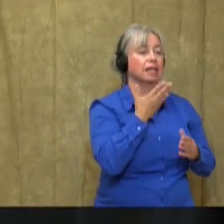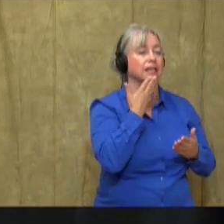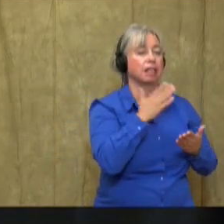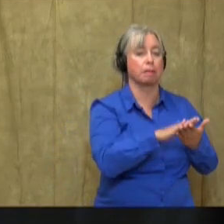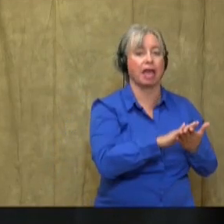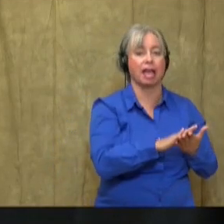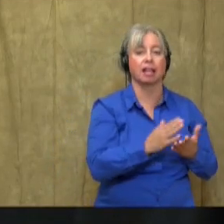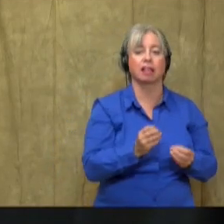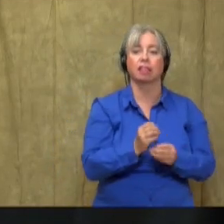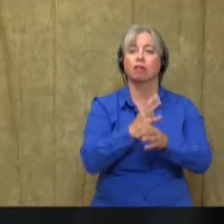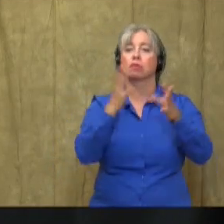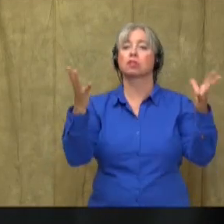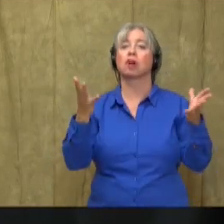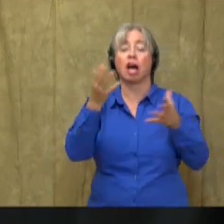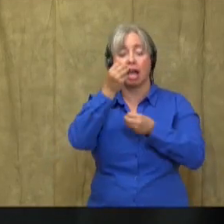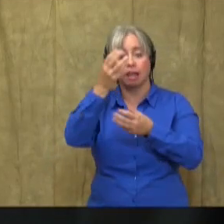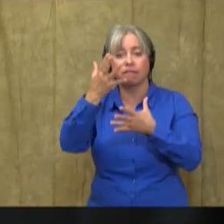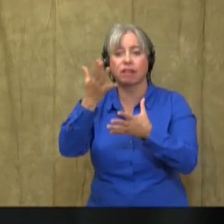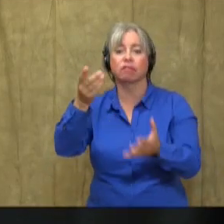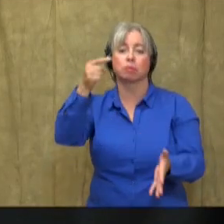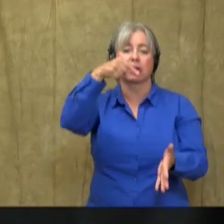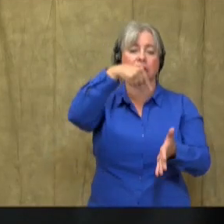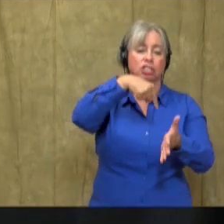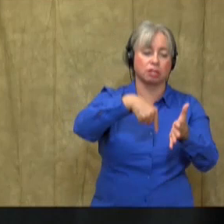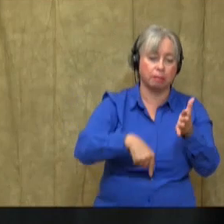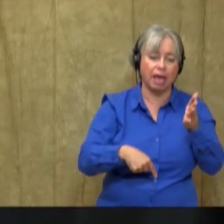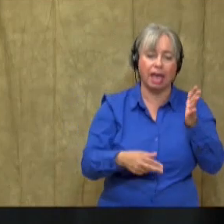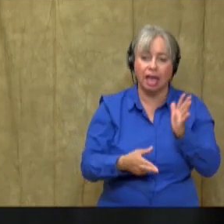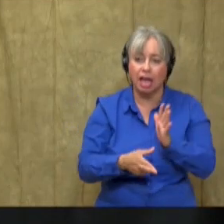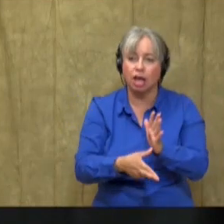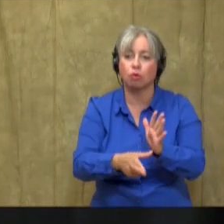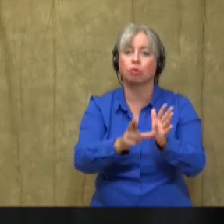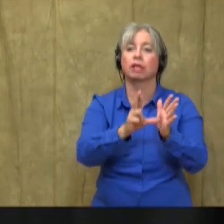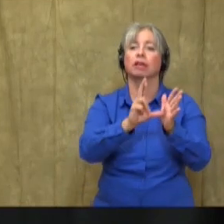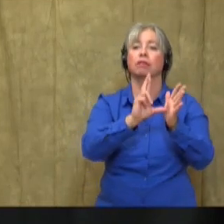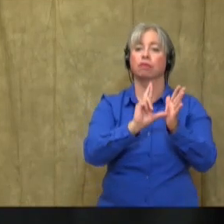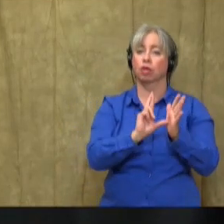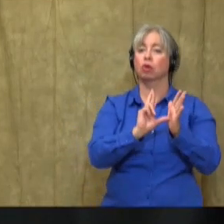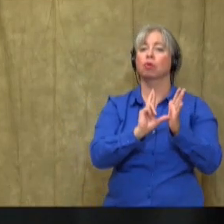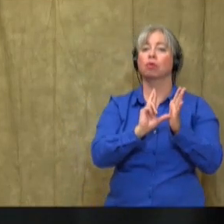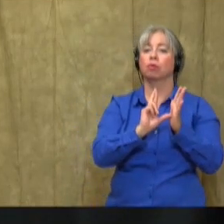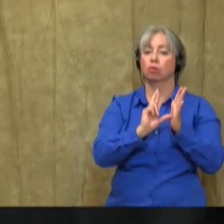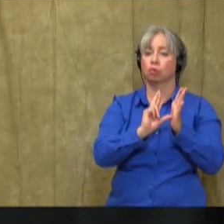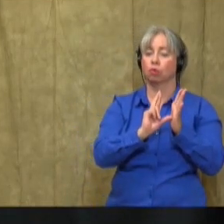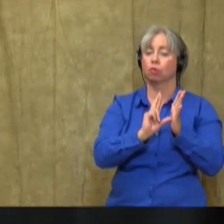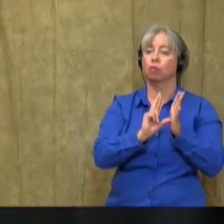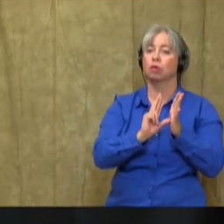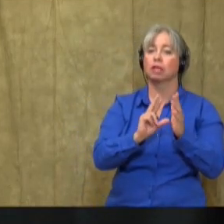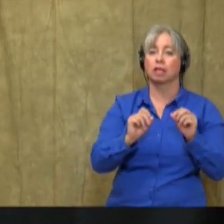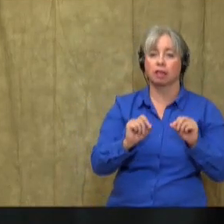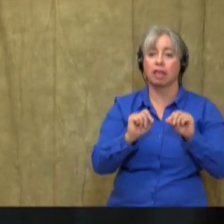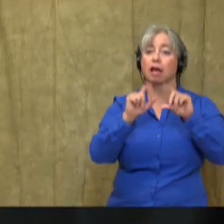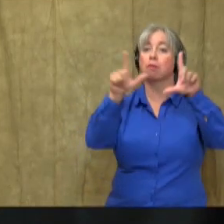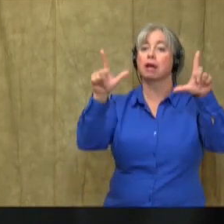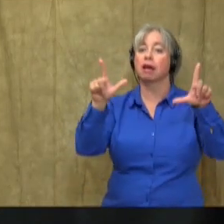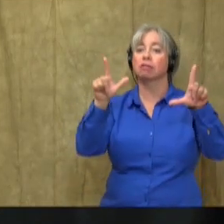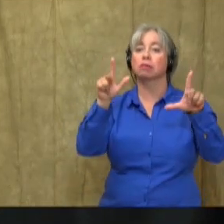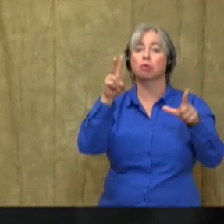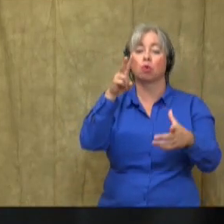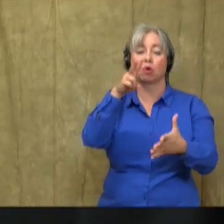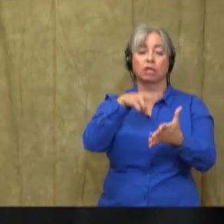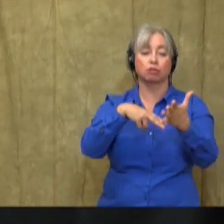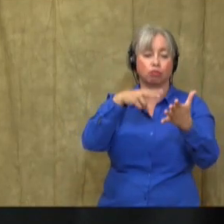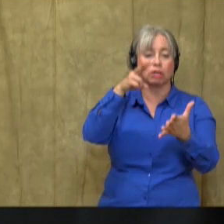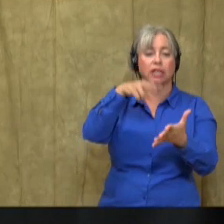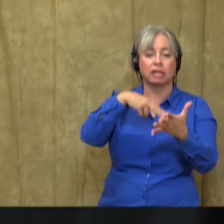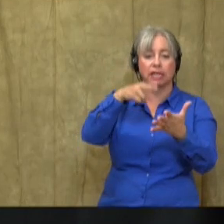cover today. I hope you go back and review this and look at it again, because there's a lot of stuff on the PowerPoint that you can,